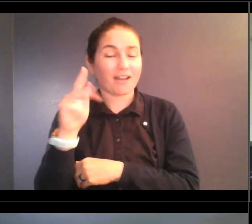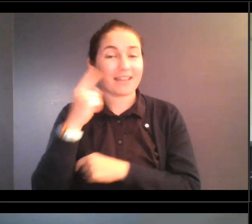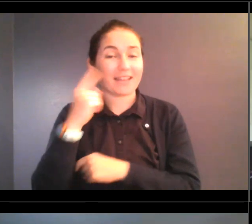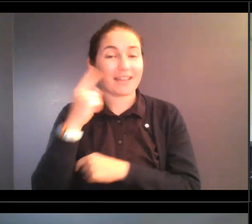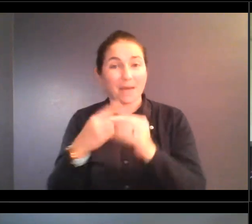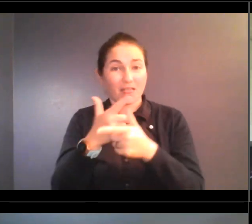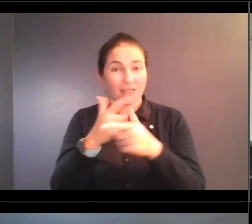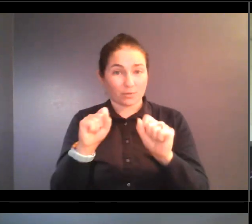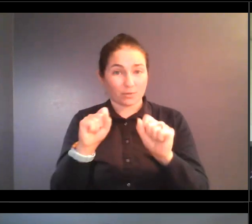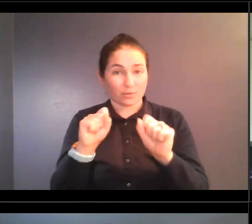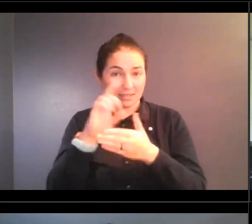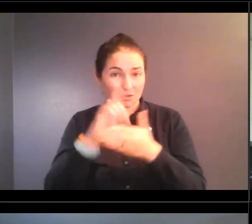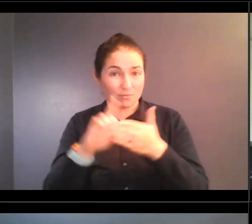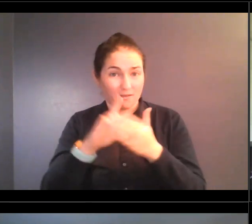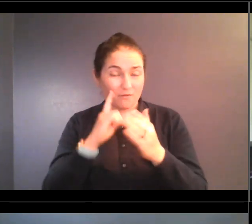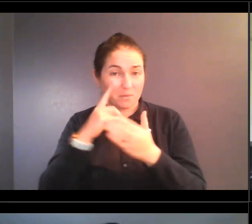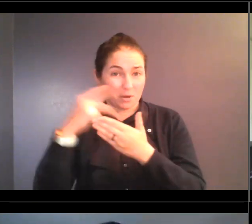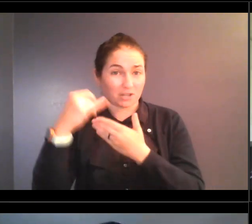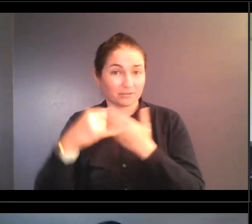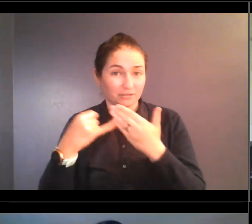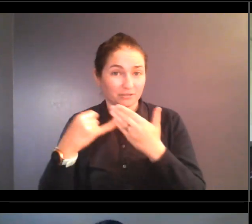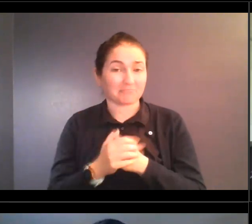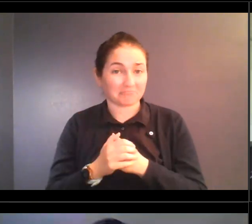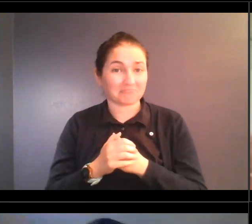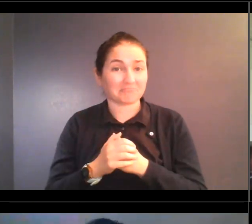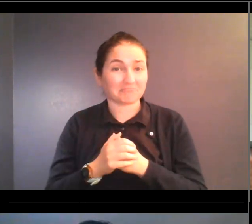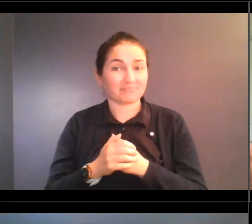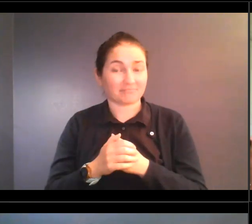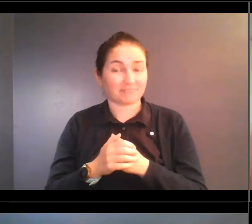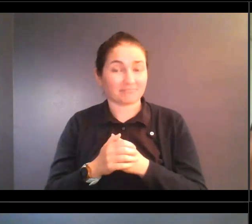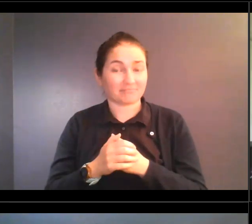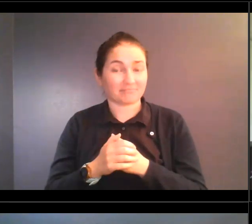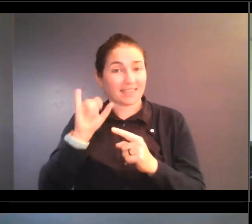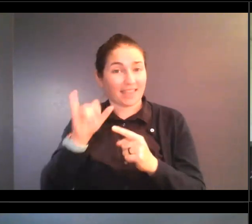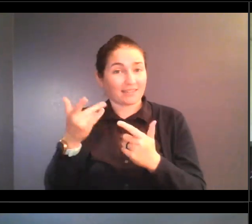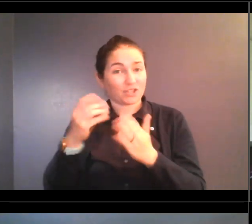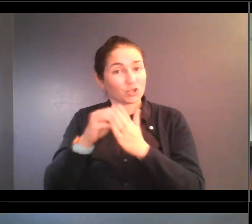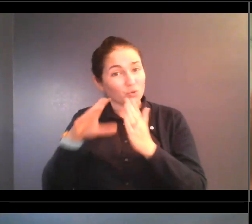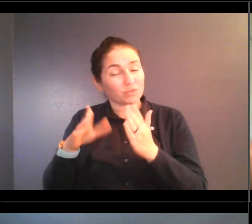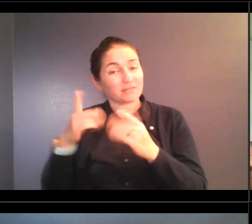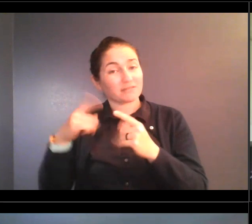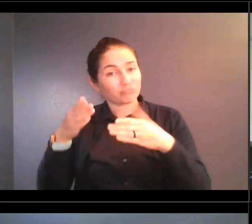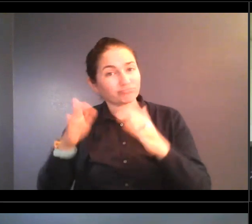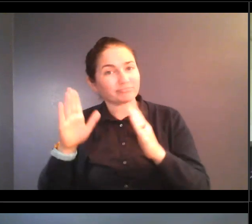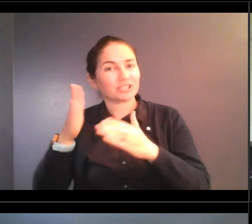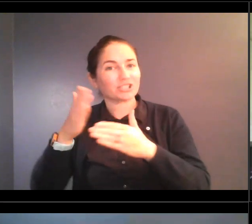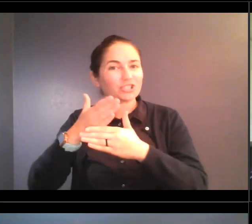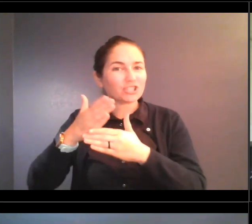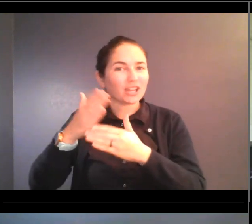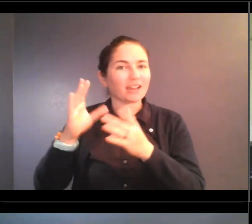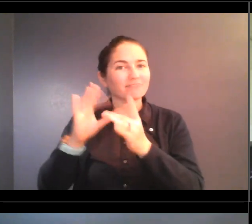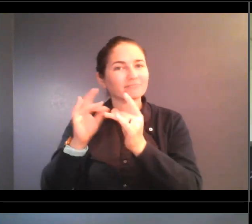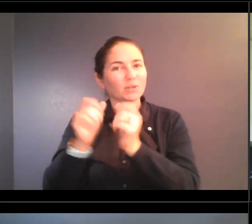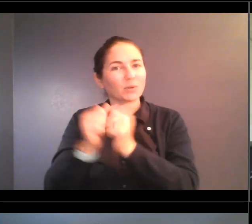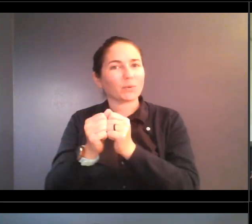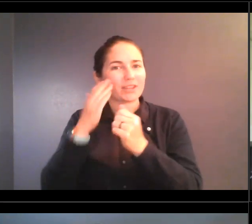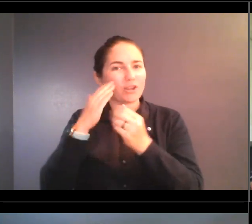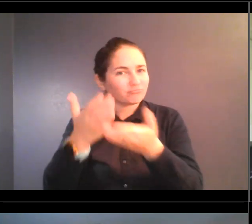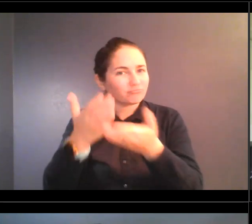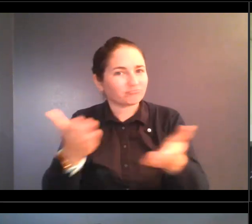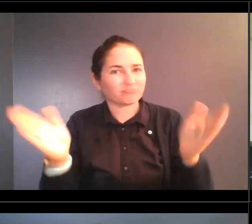linguistic discrimination for a project. And that in that way, the students were allowed to kind of share something with a wider audience. So they were